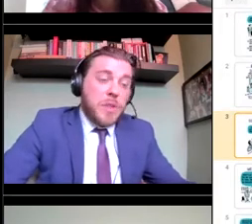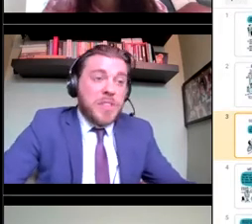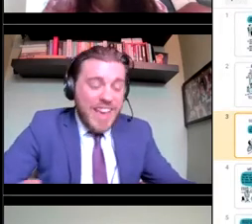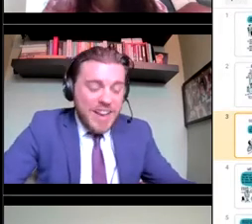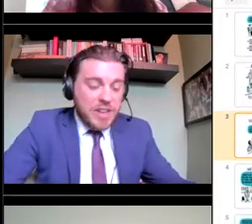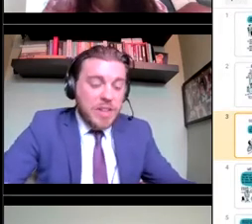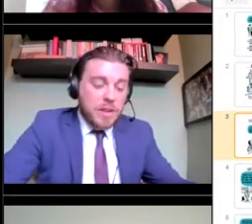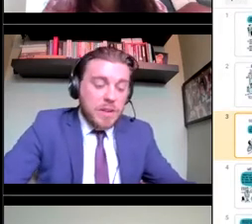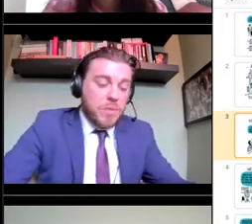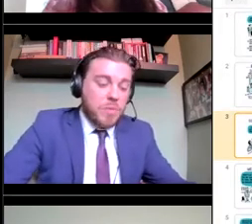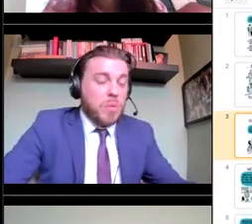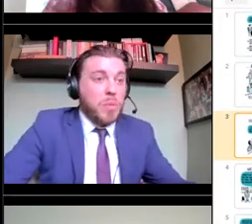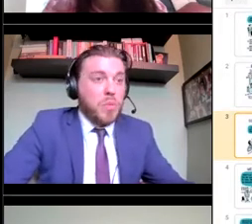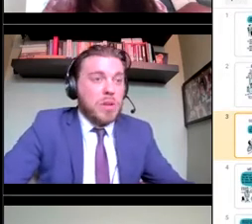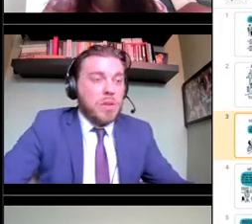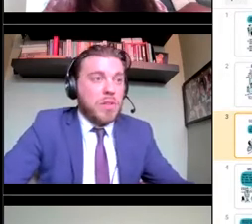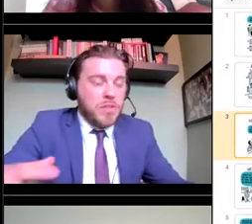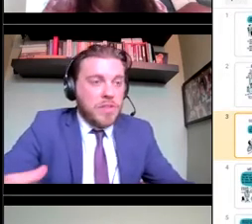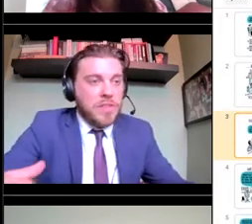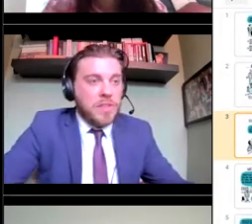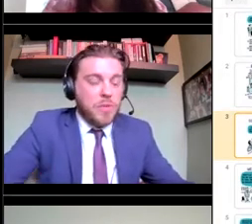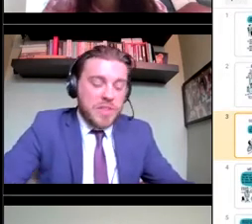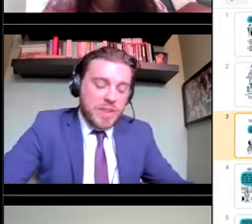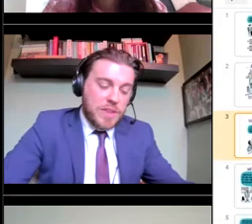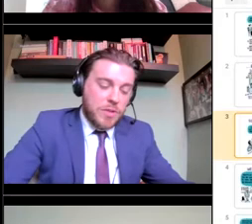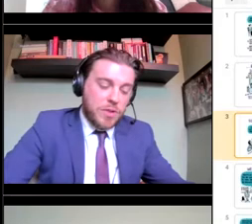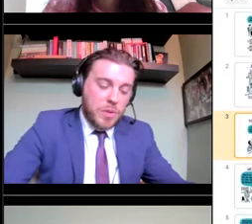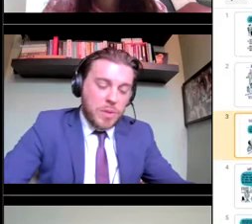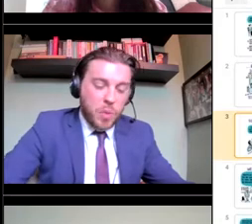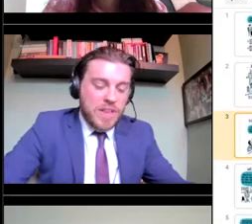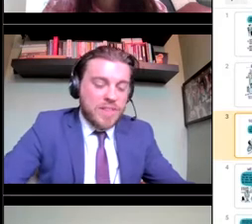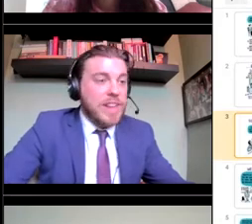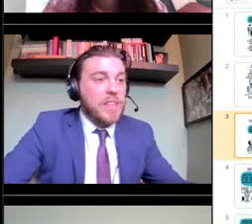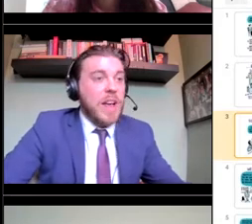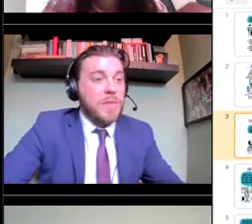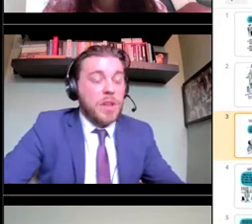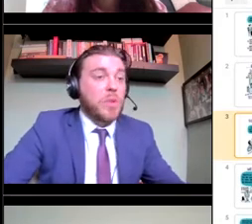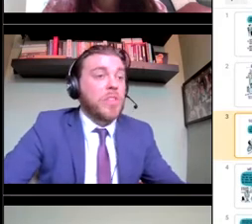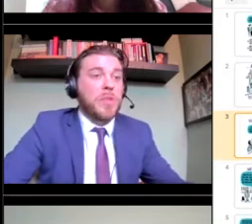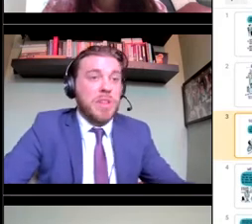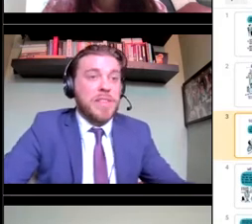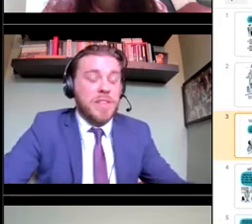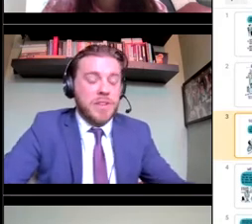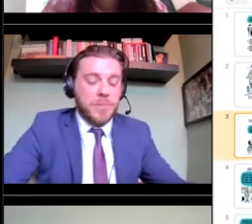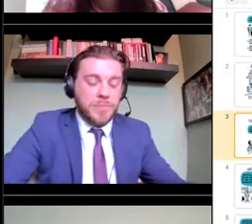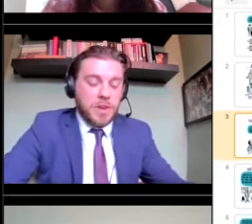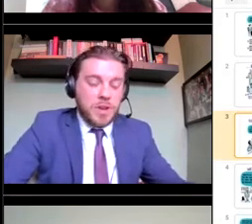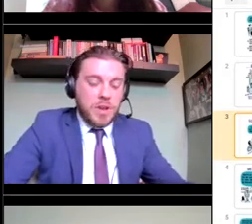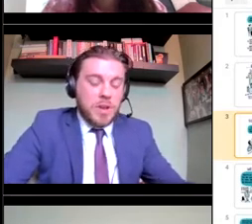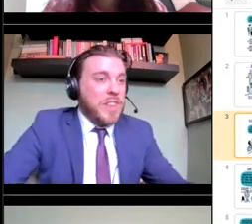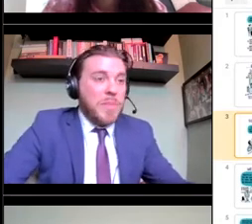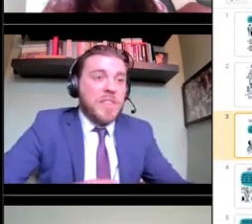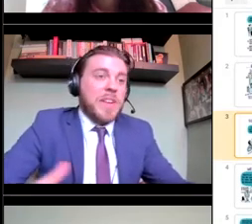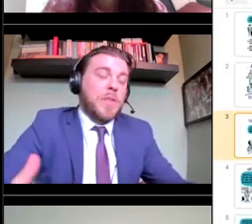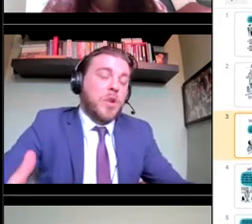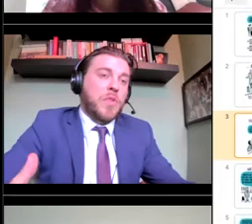education, potentially the statistics in 2017 showed that they're twice as likely to have a long-term supply teacher.